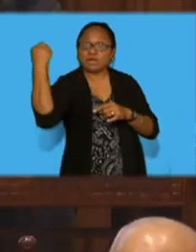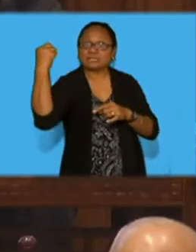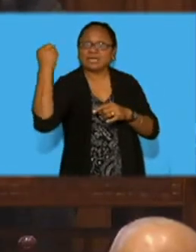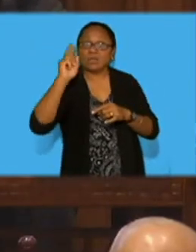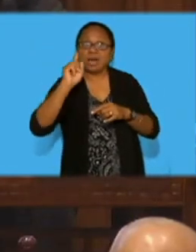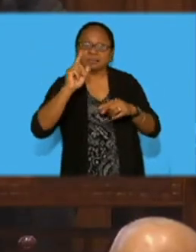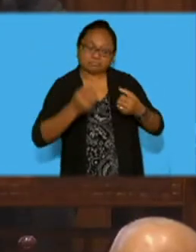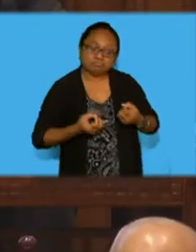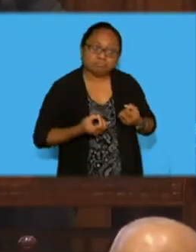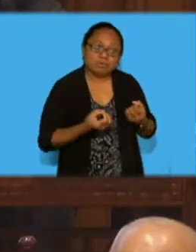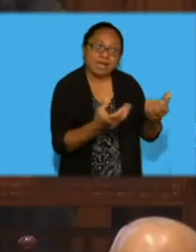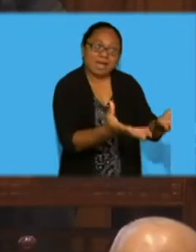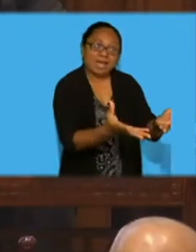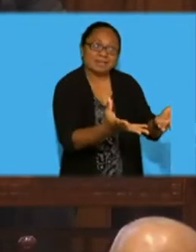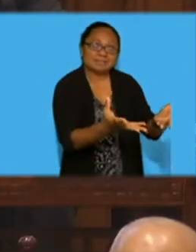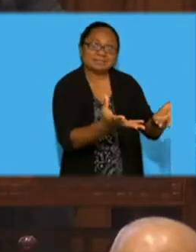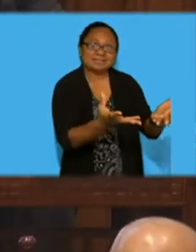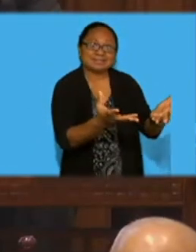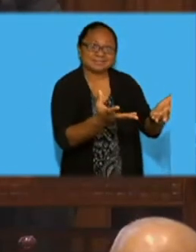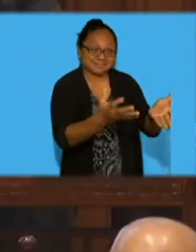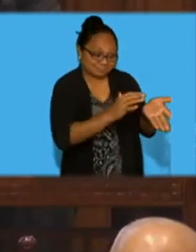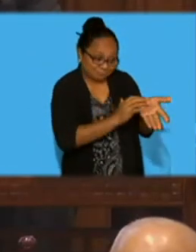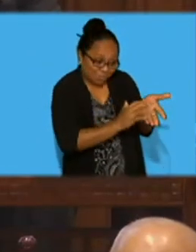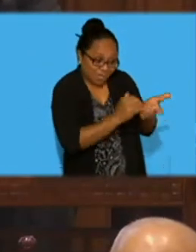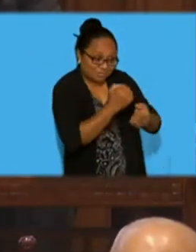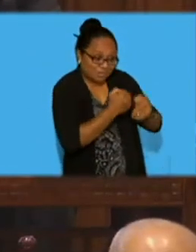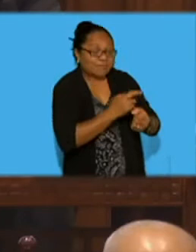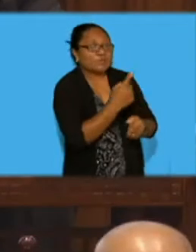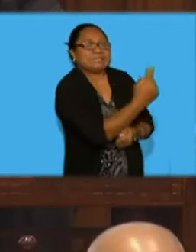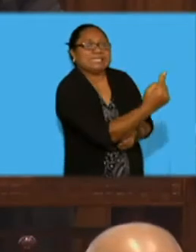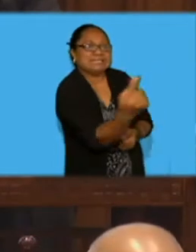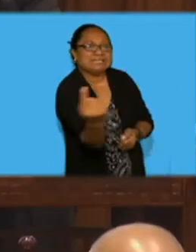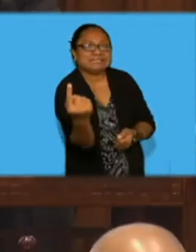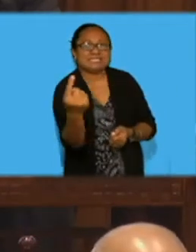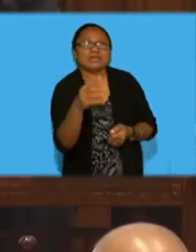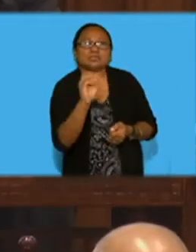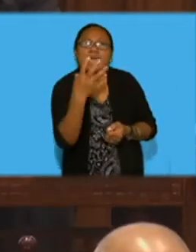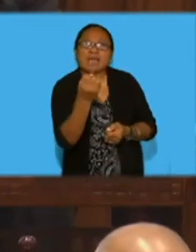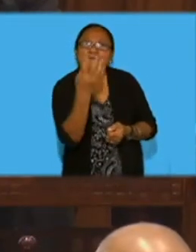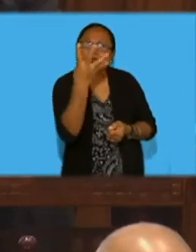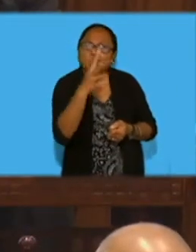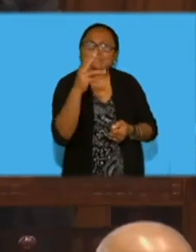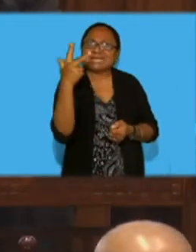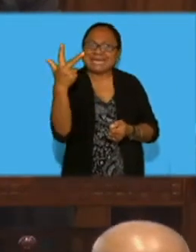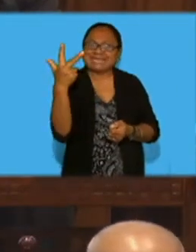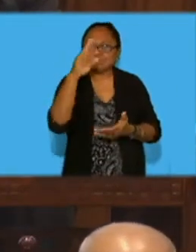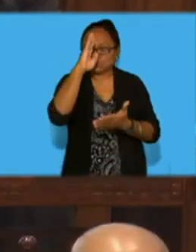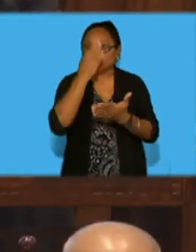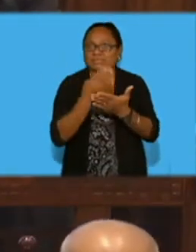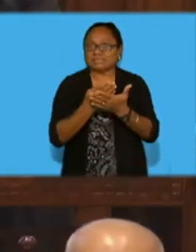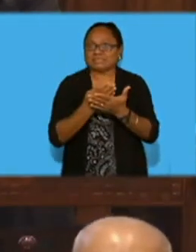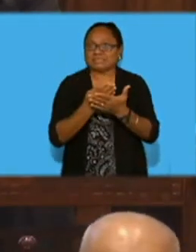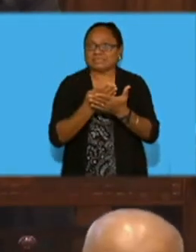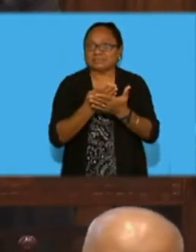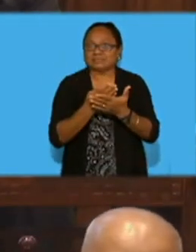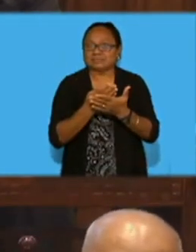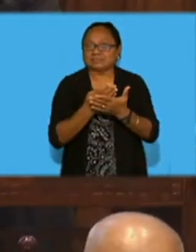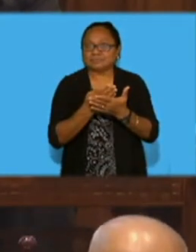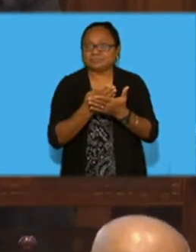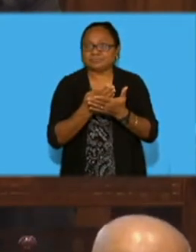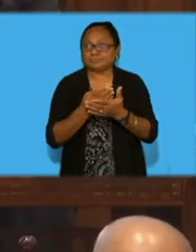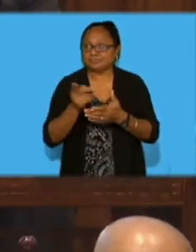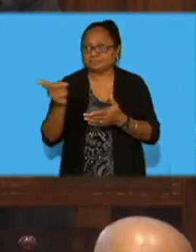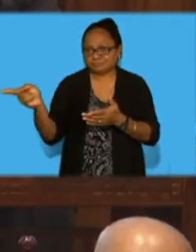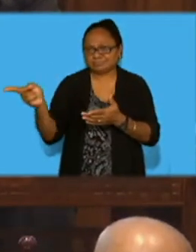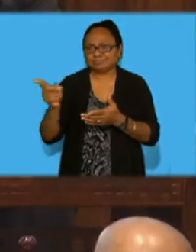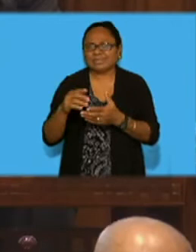the device, a device each student, Madam Speaker. We have around 48 students altogether, and then we have got